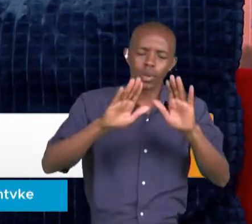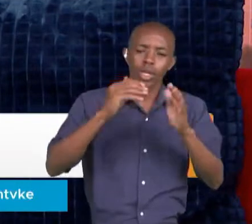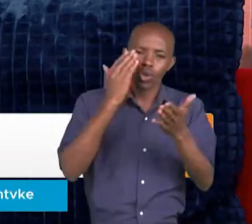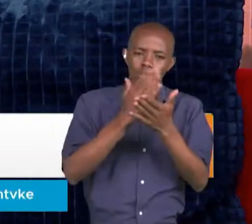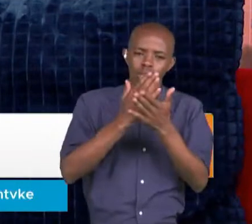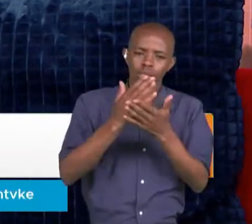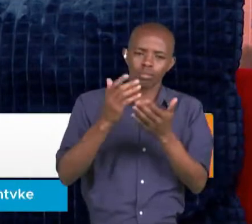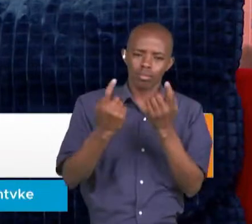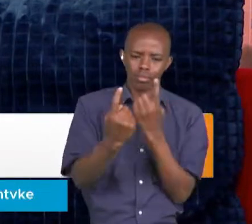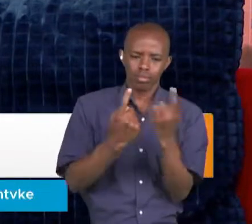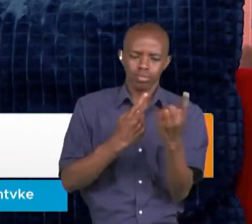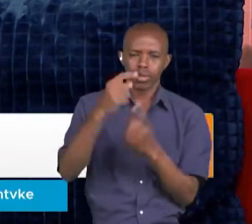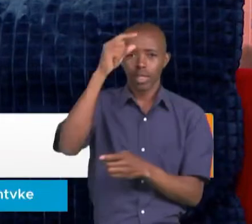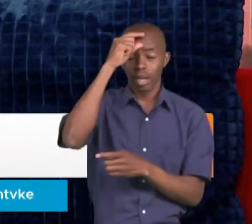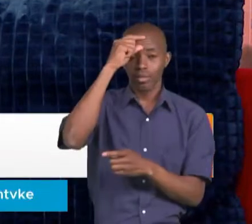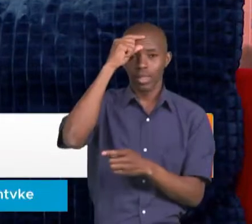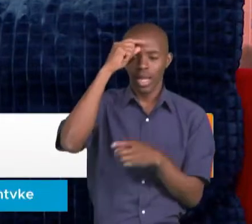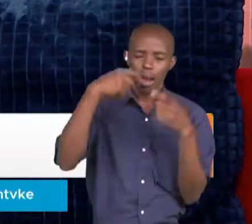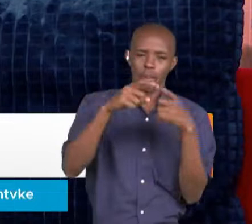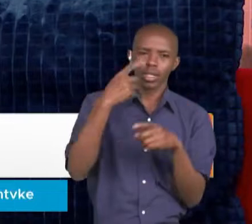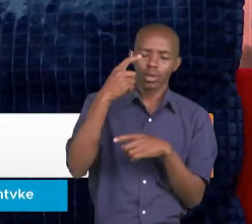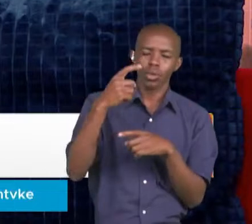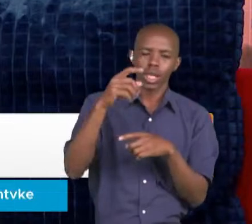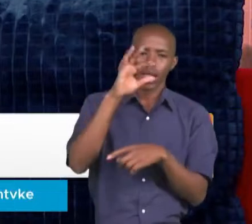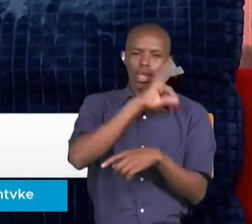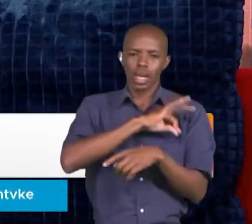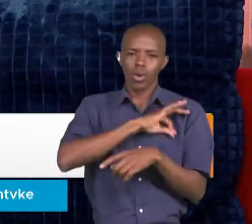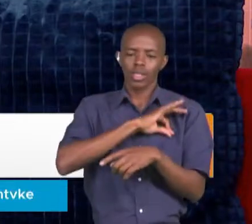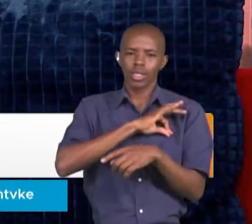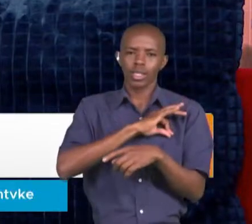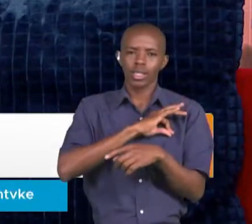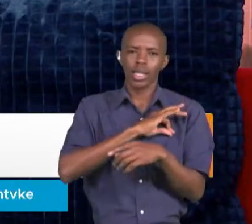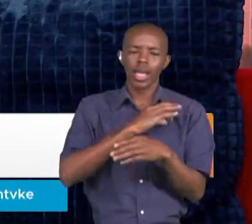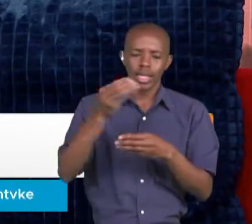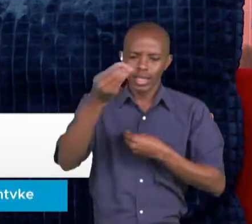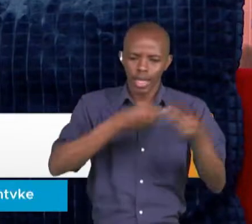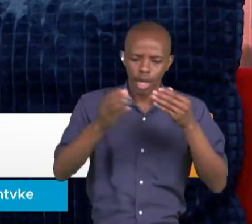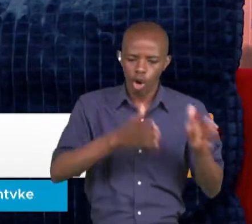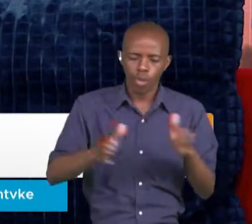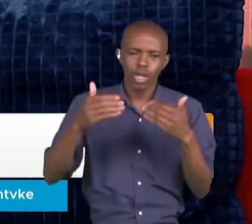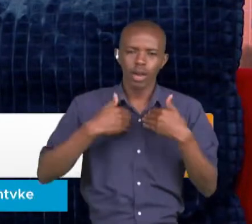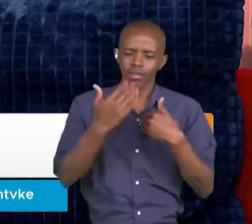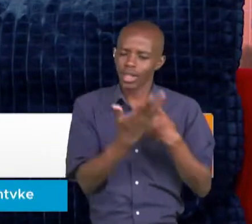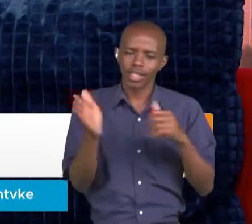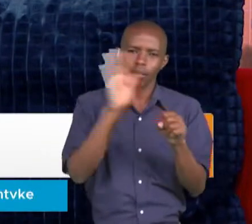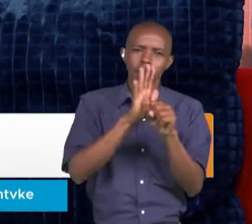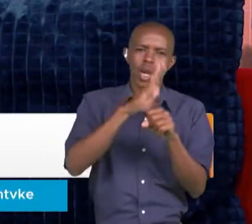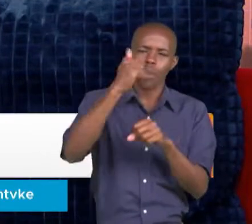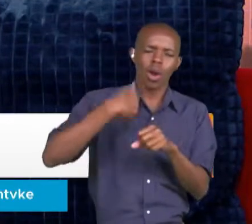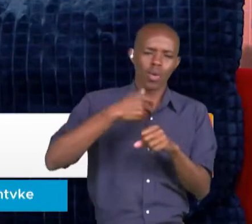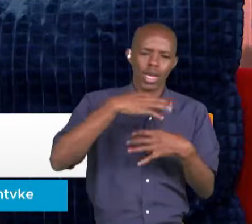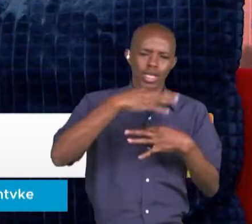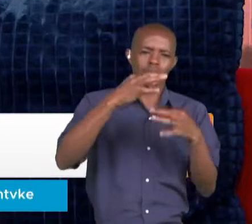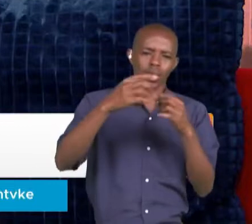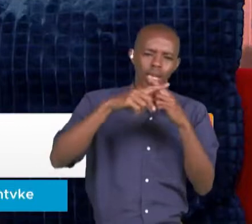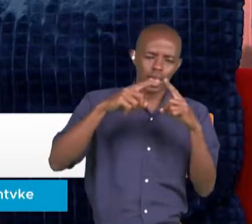fighting terrorism itself. Mm-hmm. Because, look, there are allowances, there are procurement opportunities. Mm-hmm. There's a lot of things. Why are we not interested in